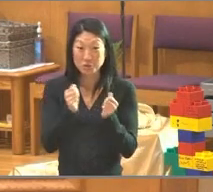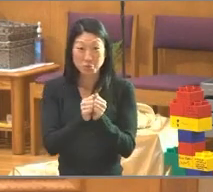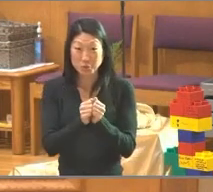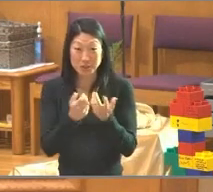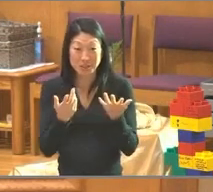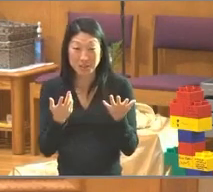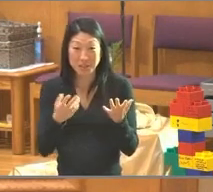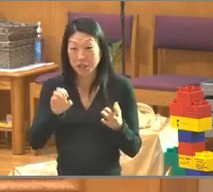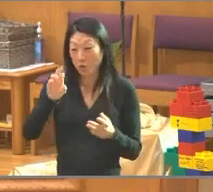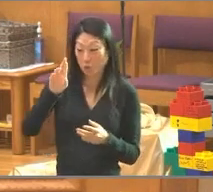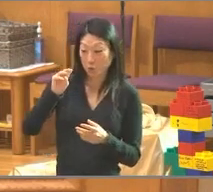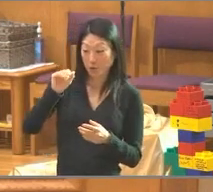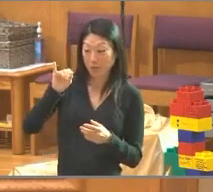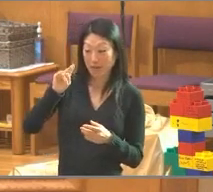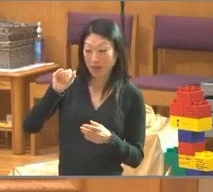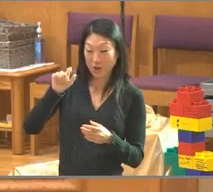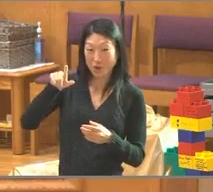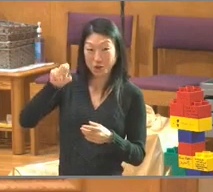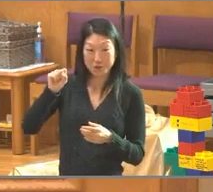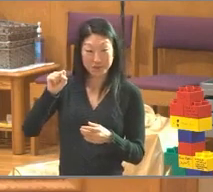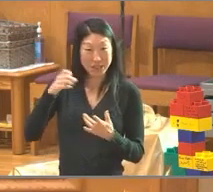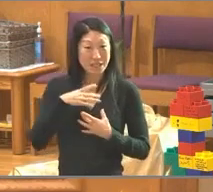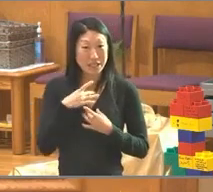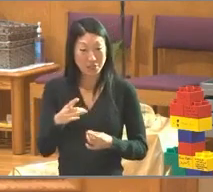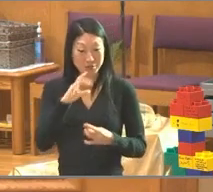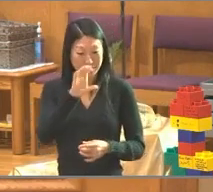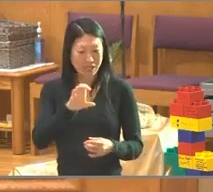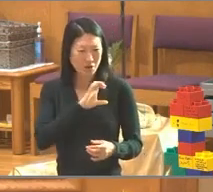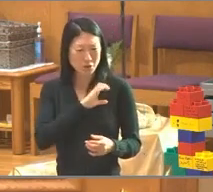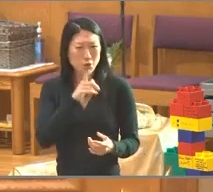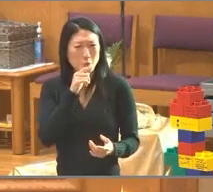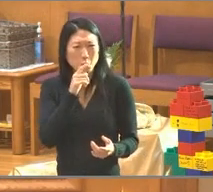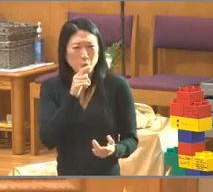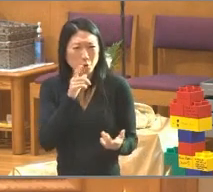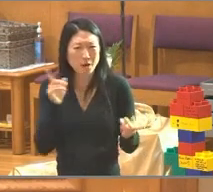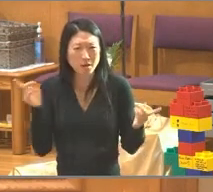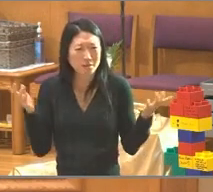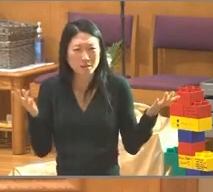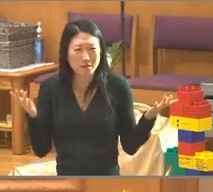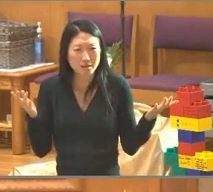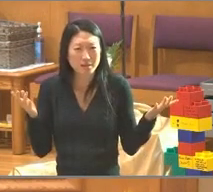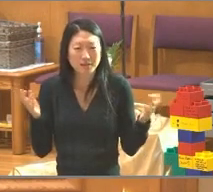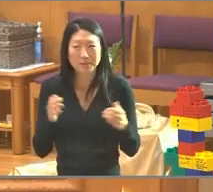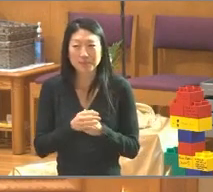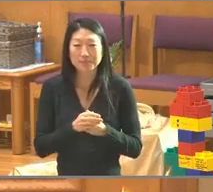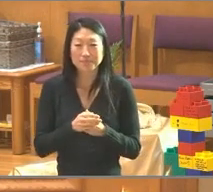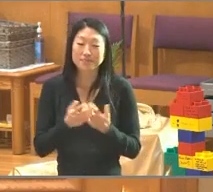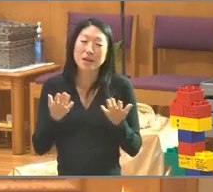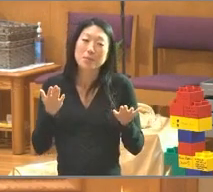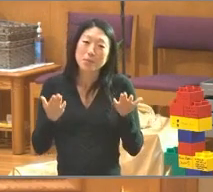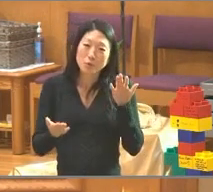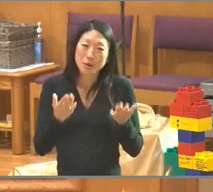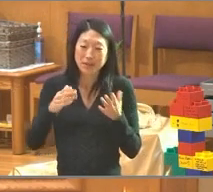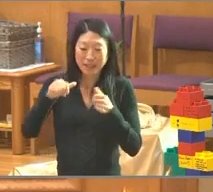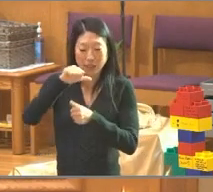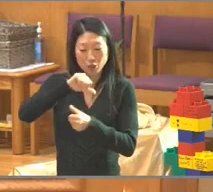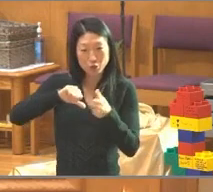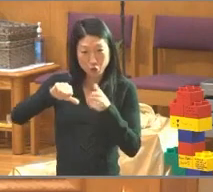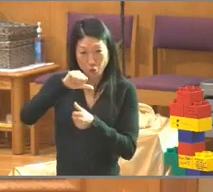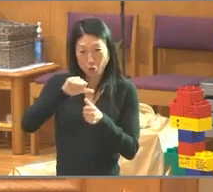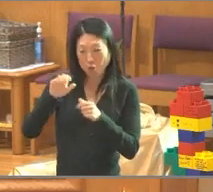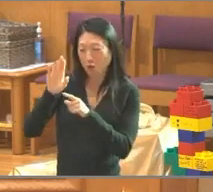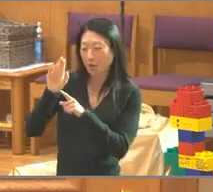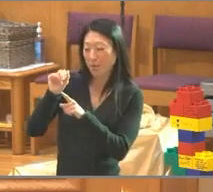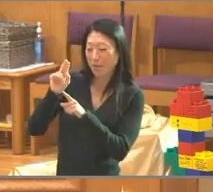however you want to describe them, they're very interesting characters. Who are they? The bandits are most likely social